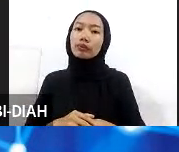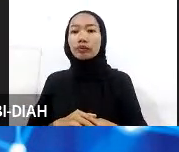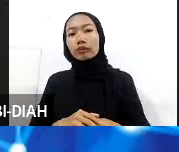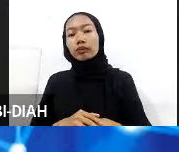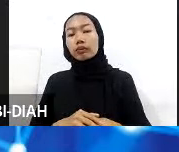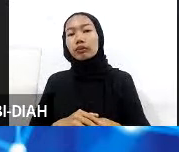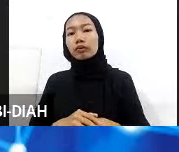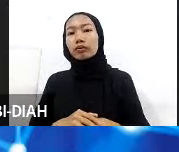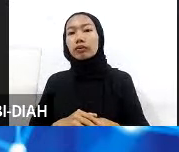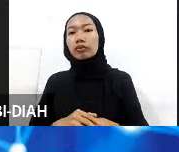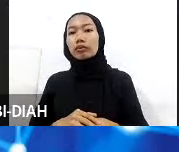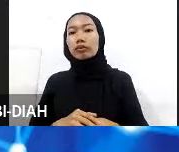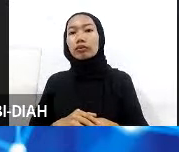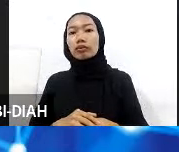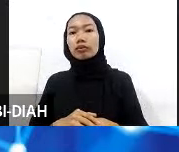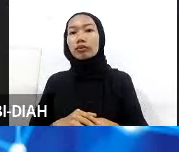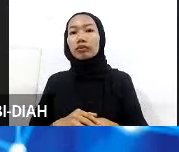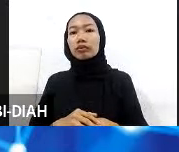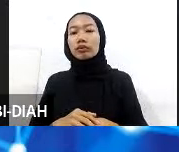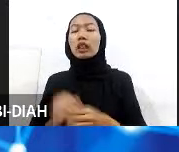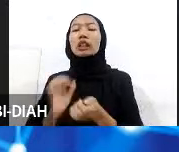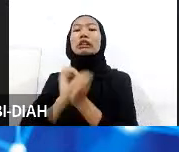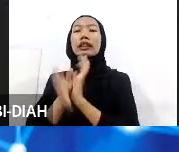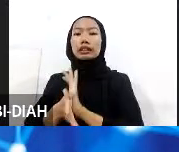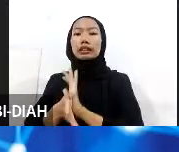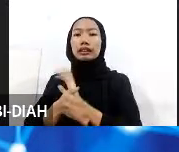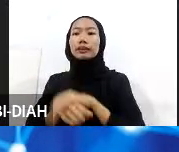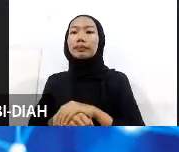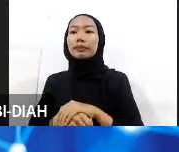talk more about it.